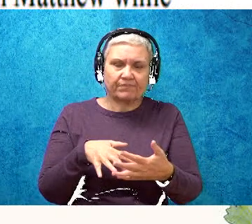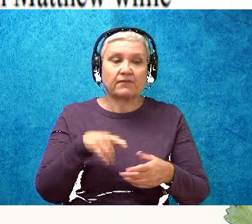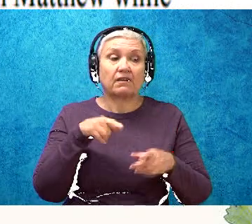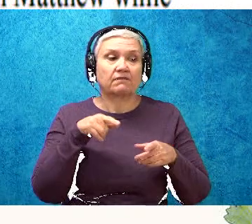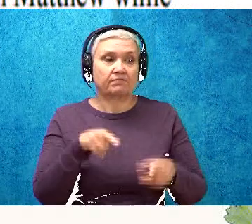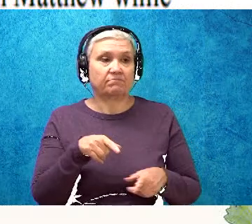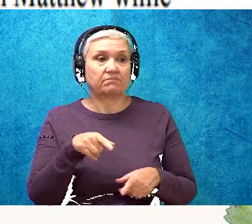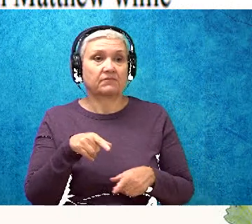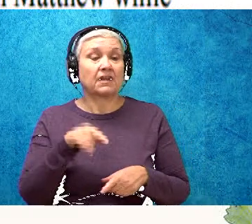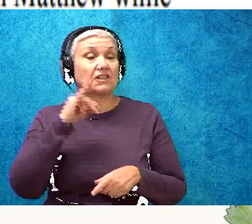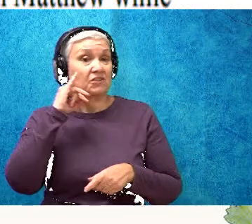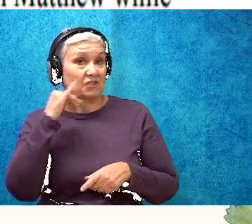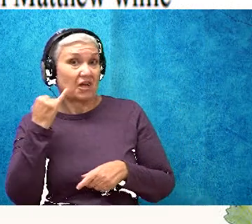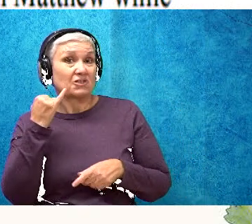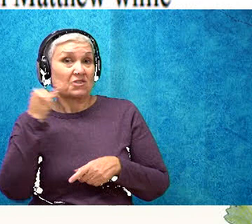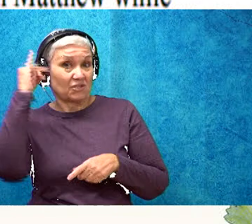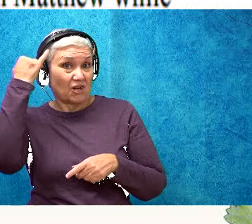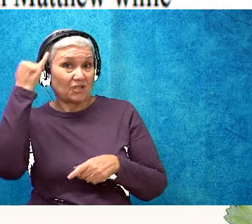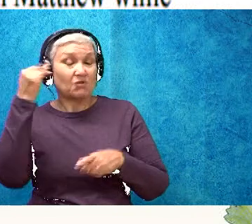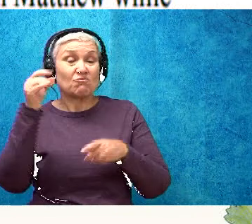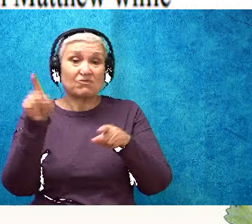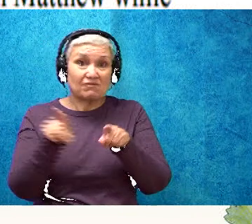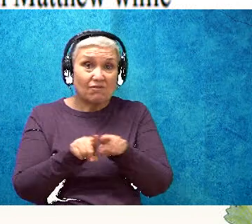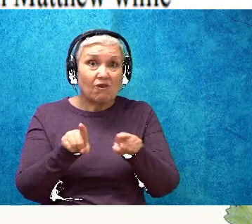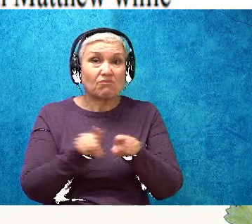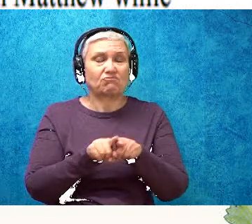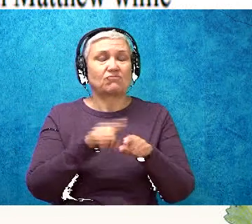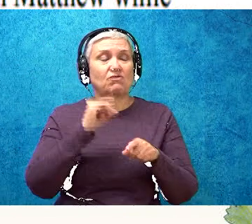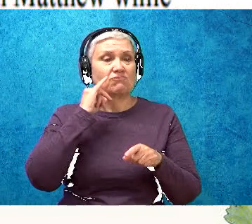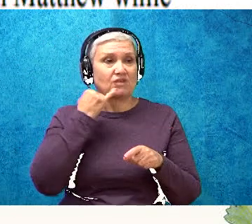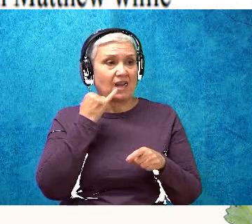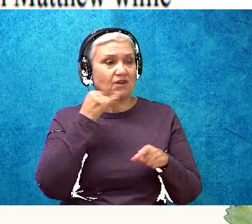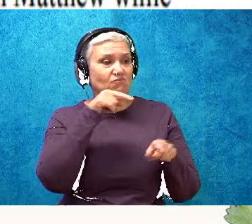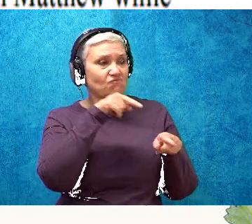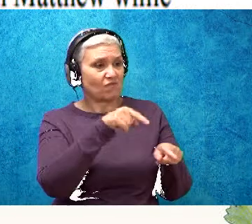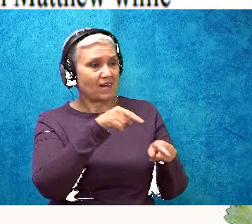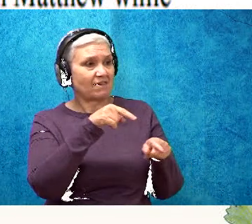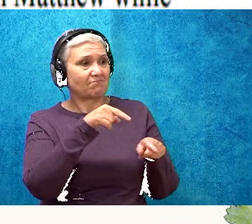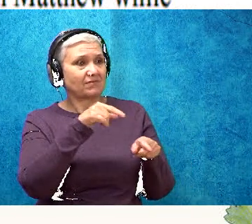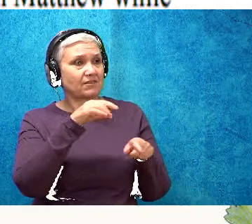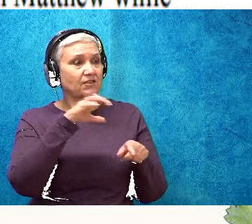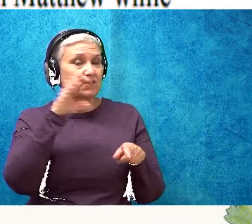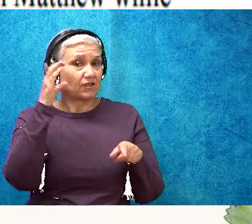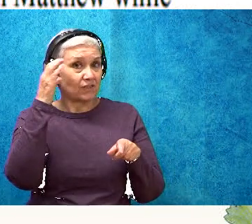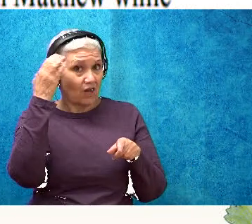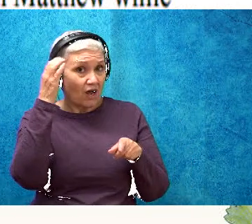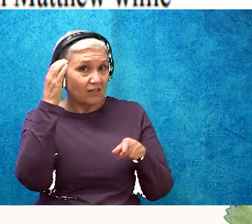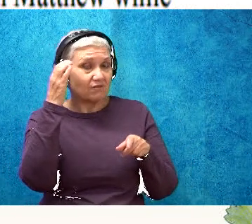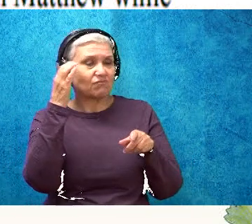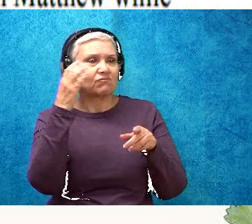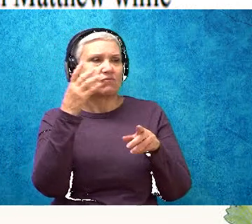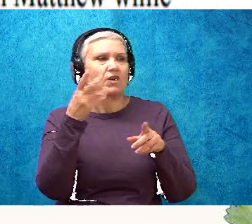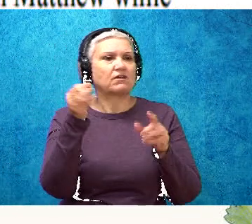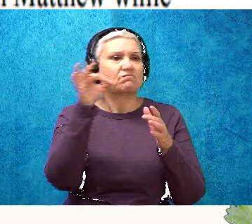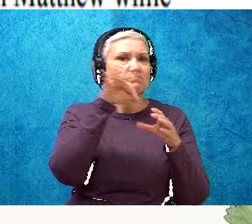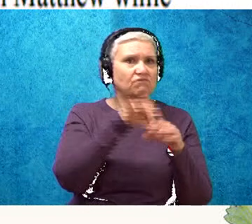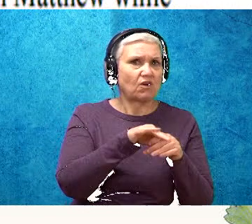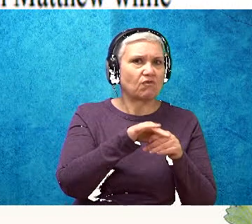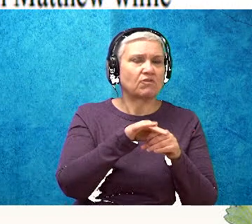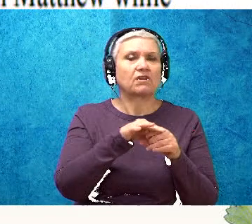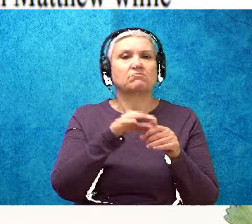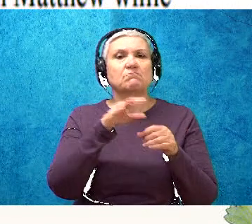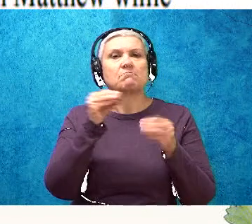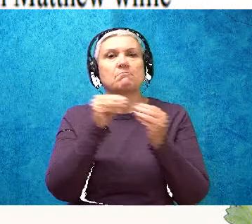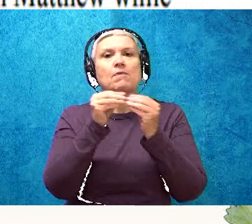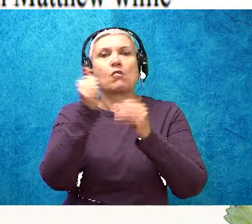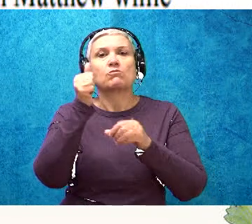Victor was elected class president. Some people are just more popular than others, Justin told himself